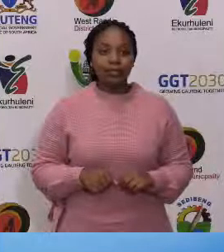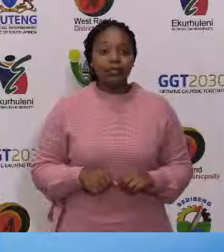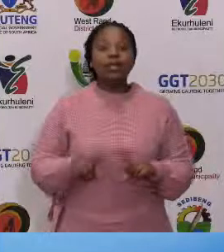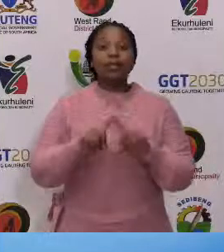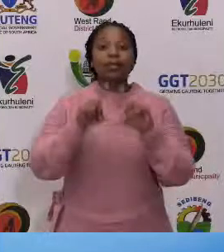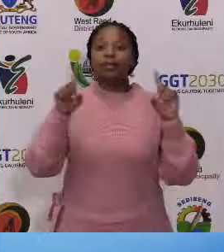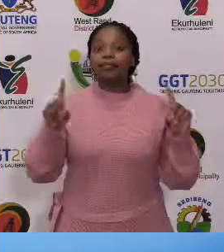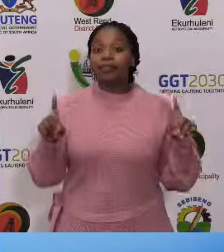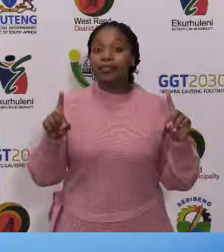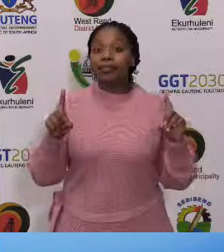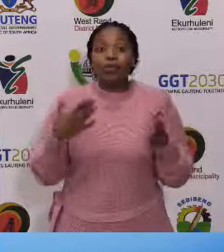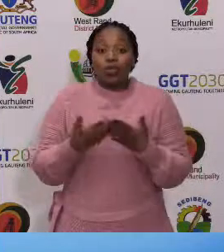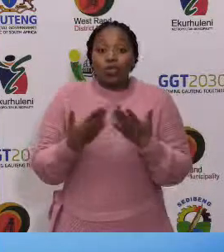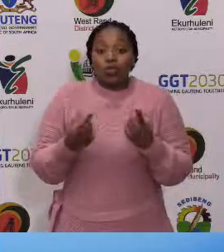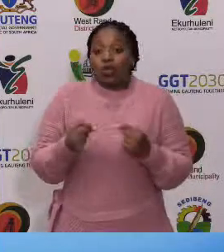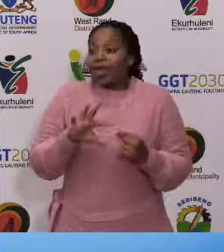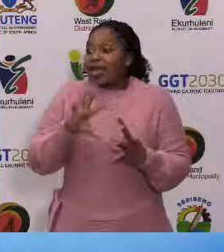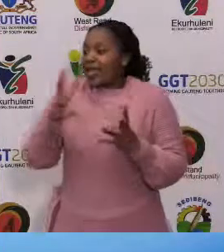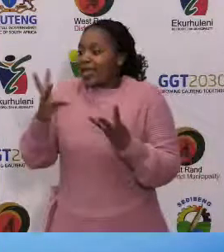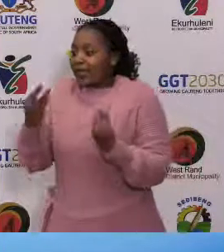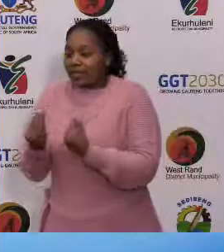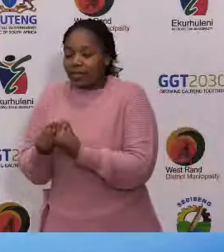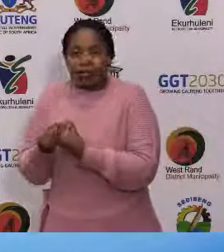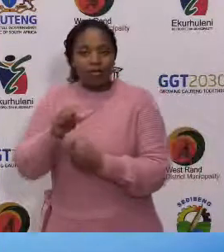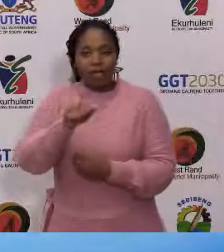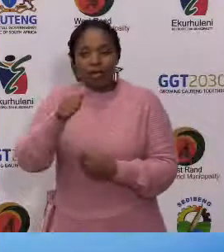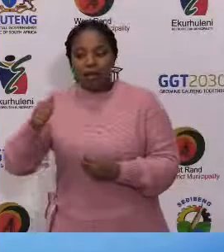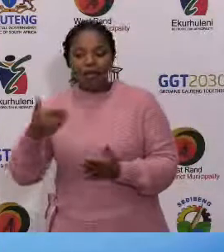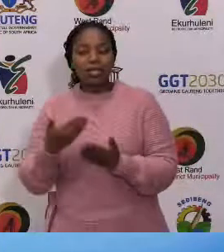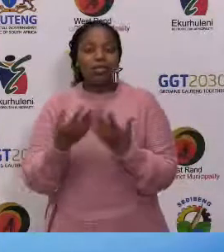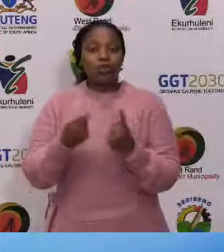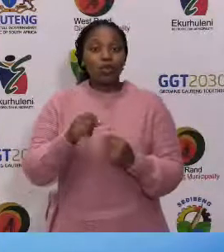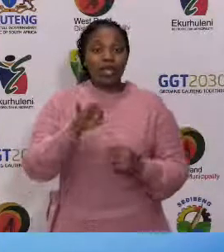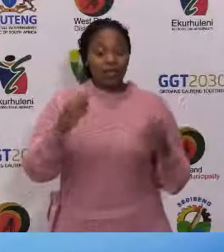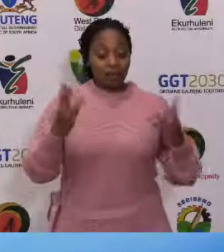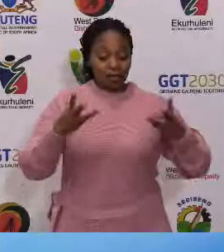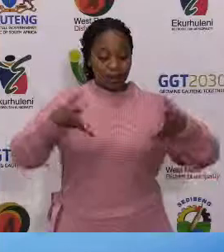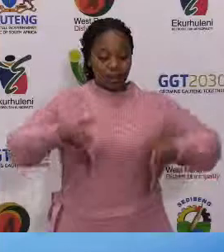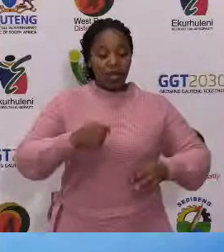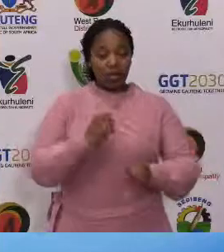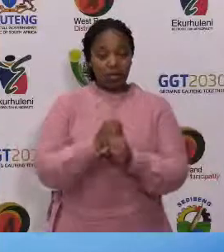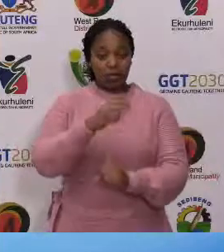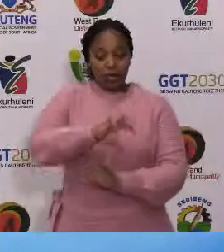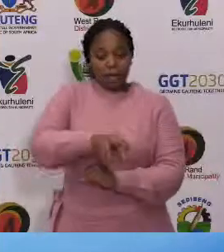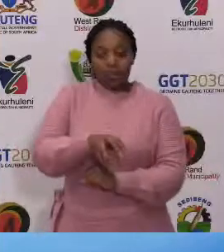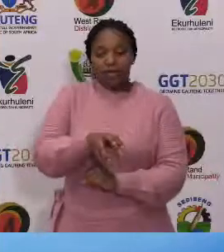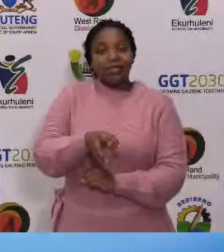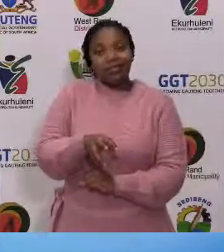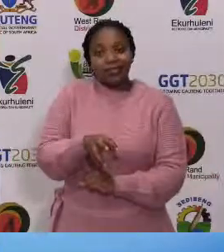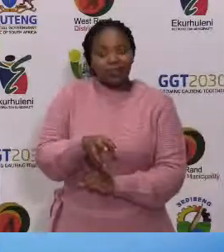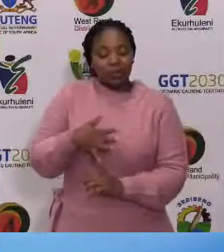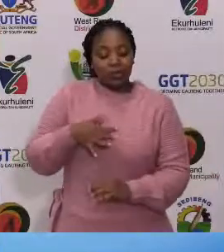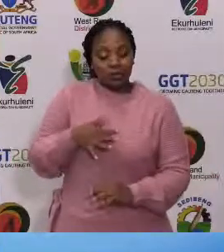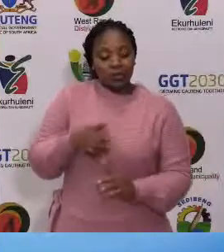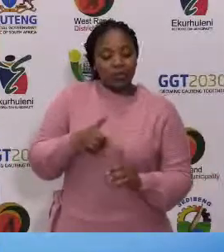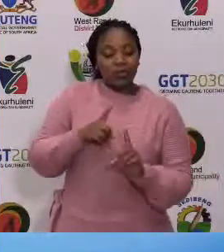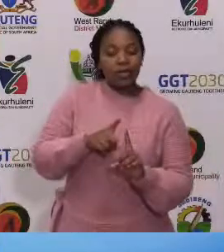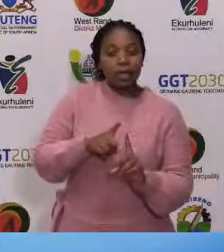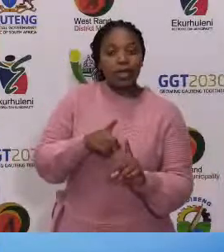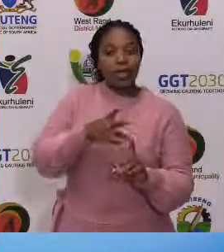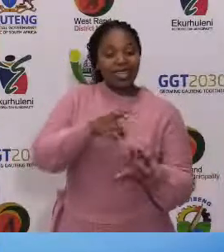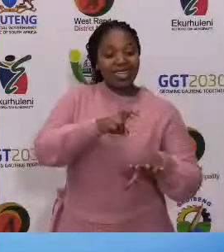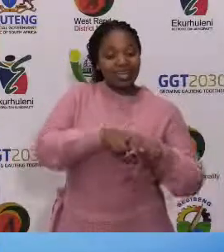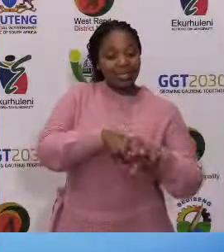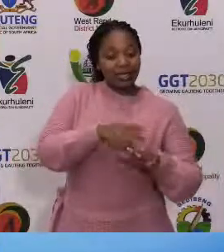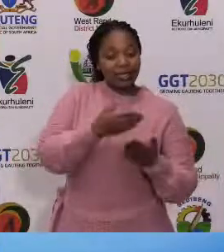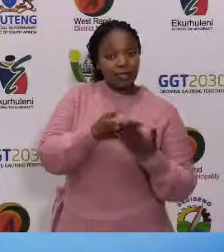But we can do all other things. If the people of the province do not respond to the need to